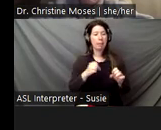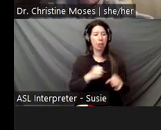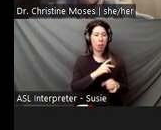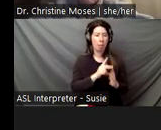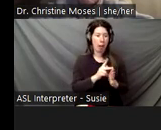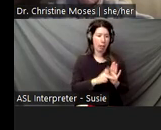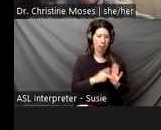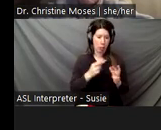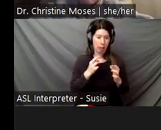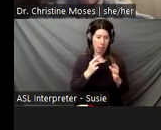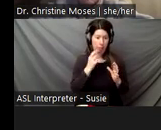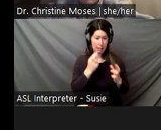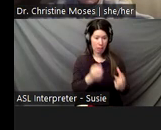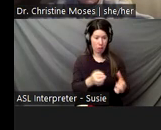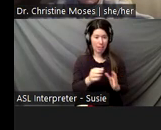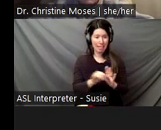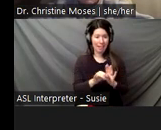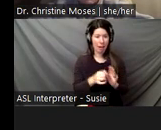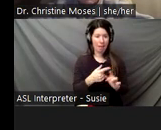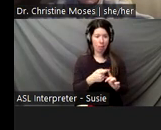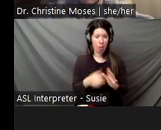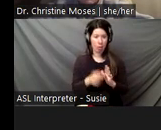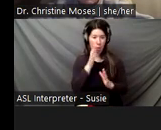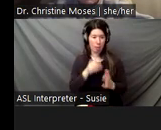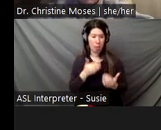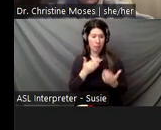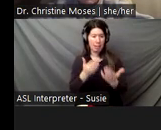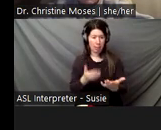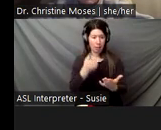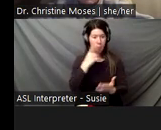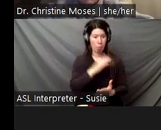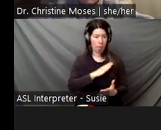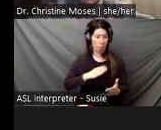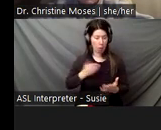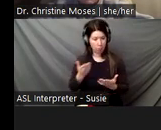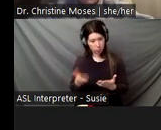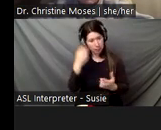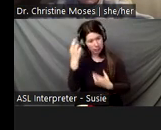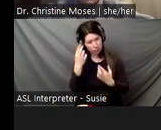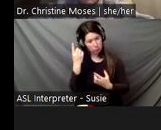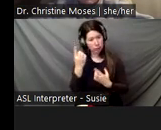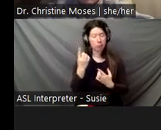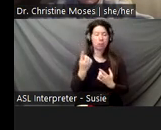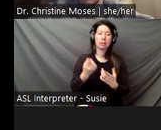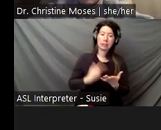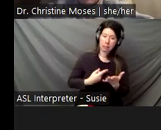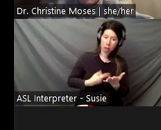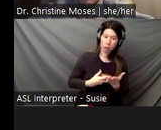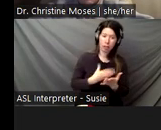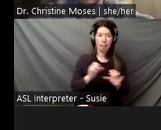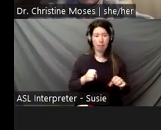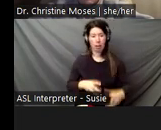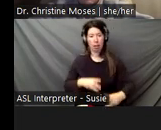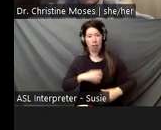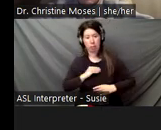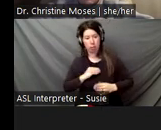policy recommendations identified from review are presented for the board for consideration, discussion, and potential adoption.